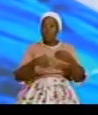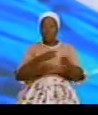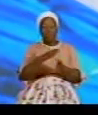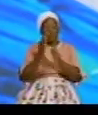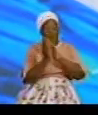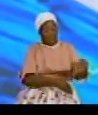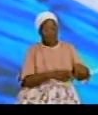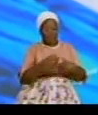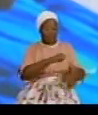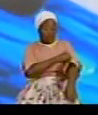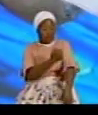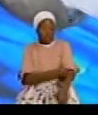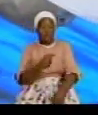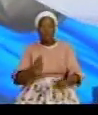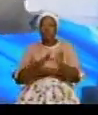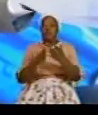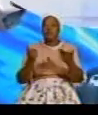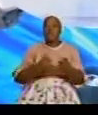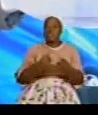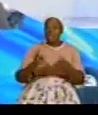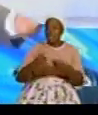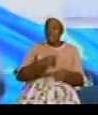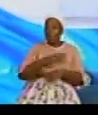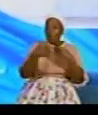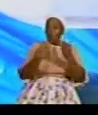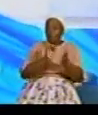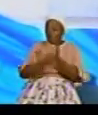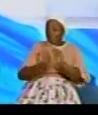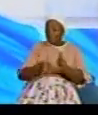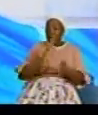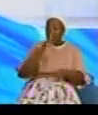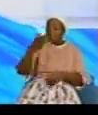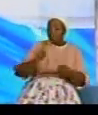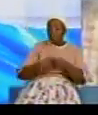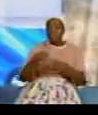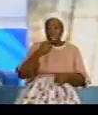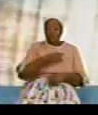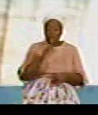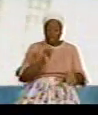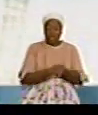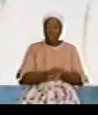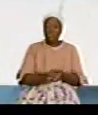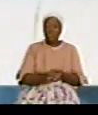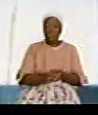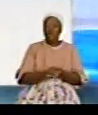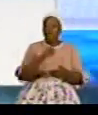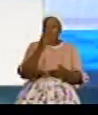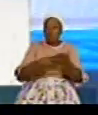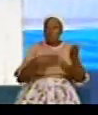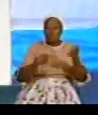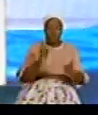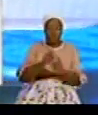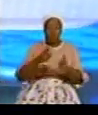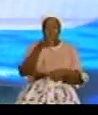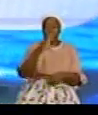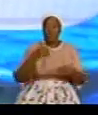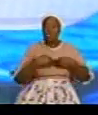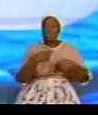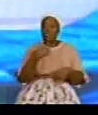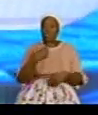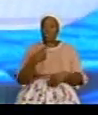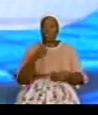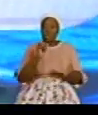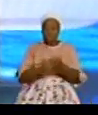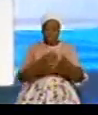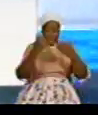the scriptures. And the Pharisees are there to tell you that what the word of God had said,